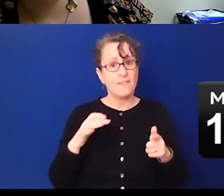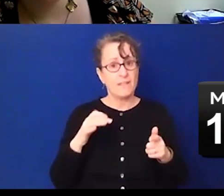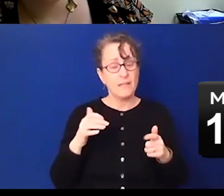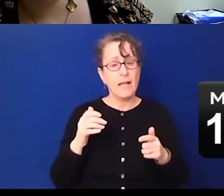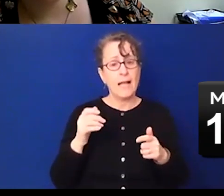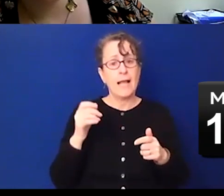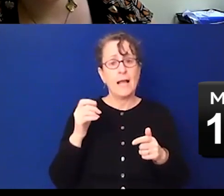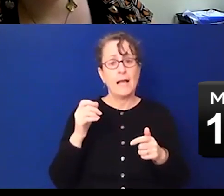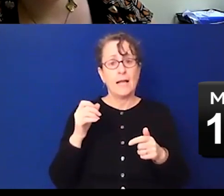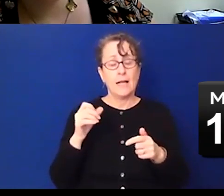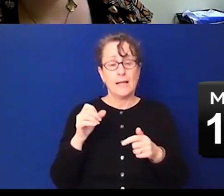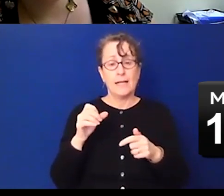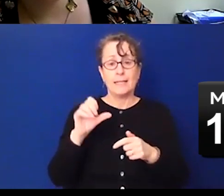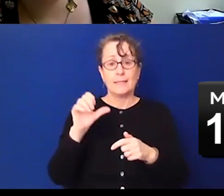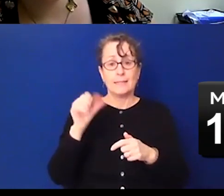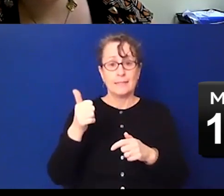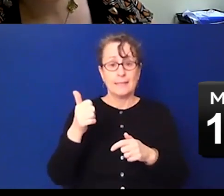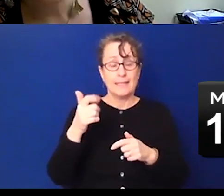I don't like that.